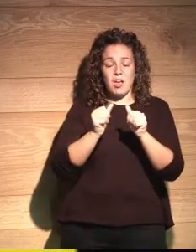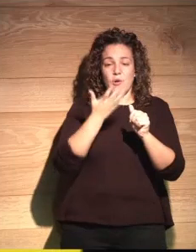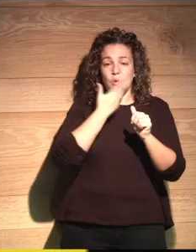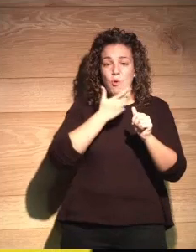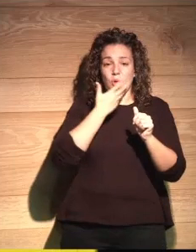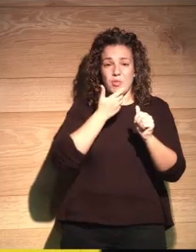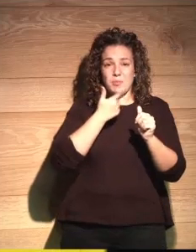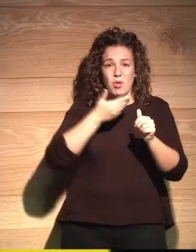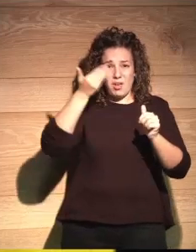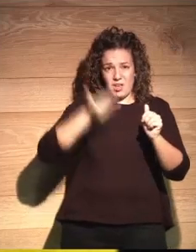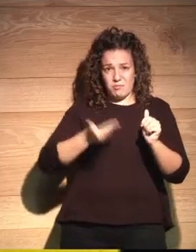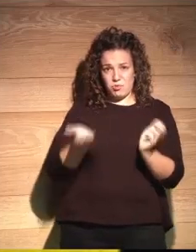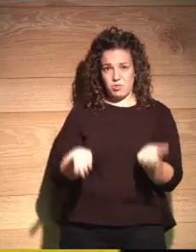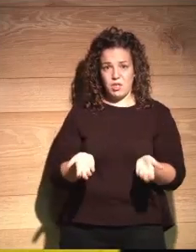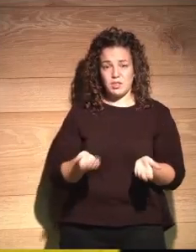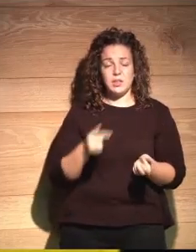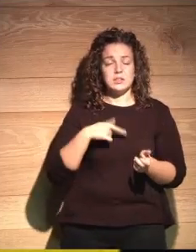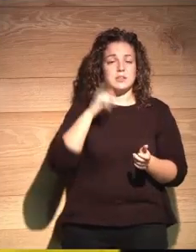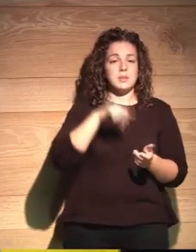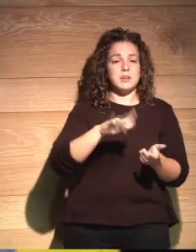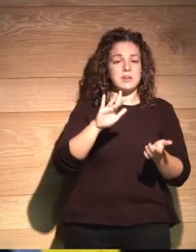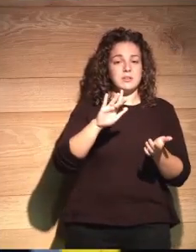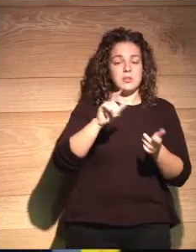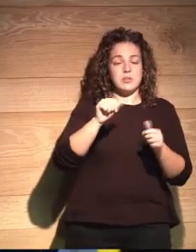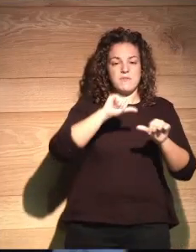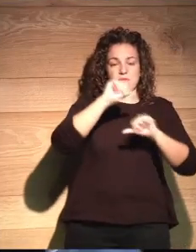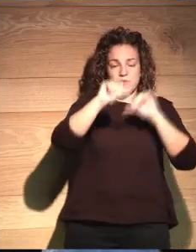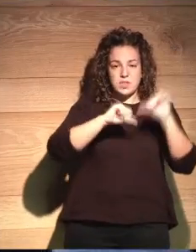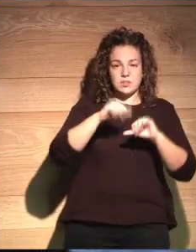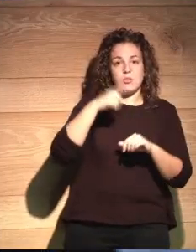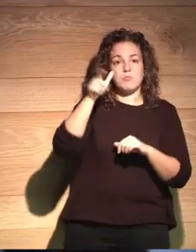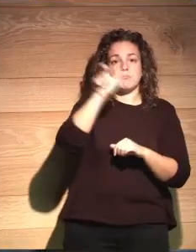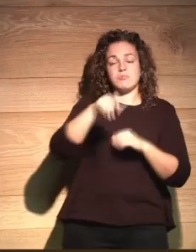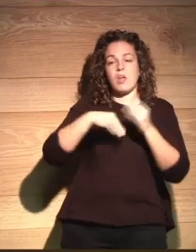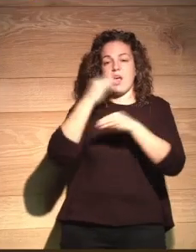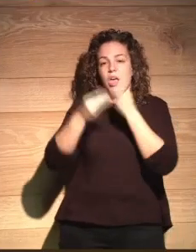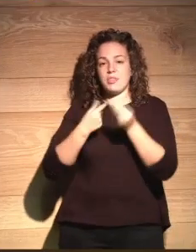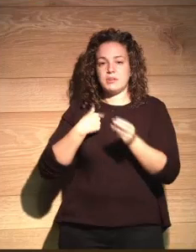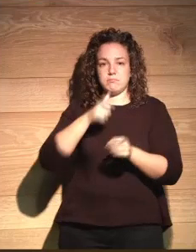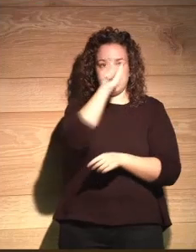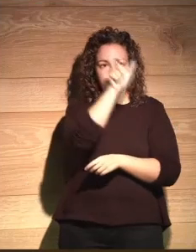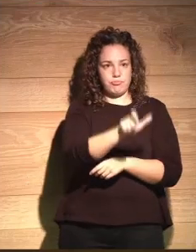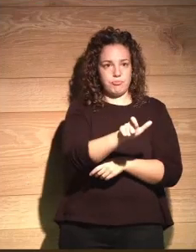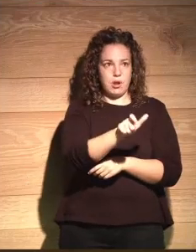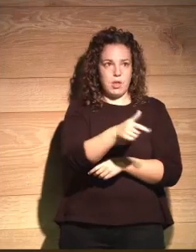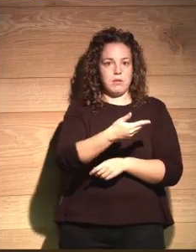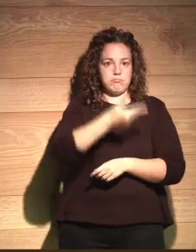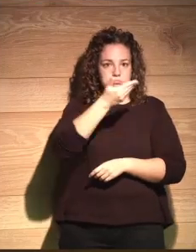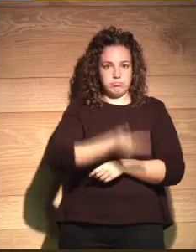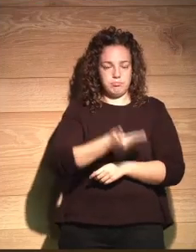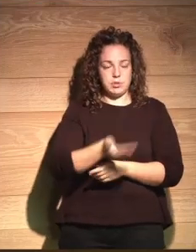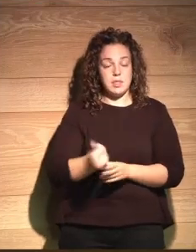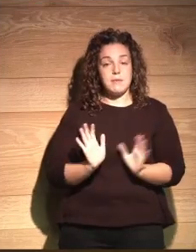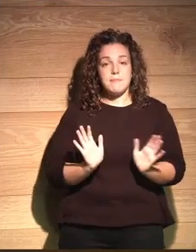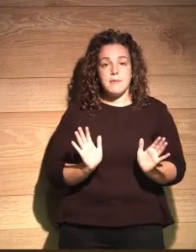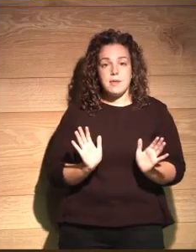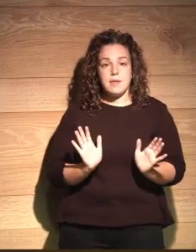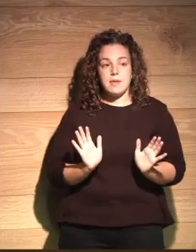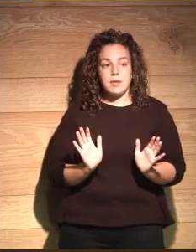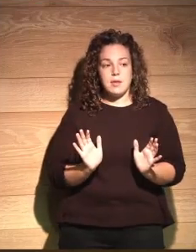mathematics is a great source of foreknowledge, and the physicians that do this are really